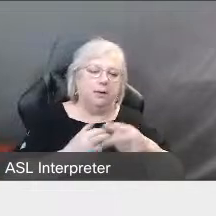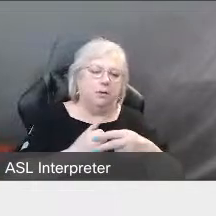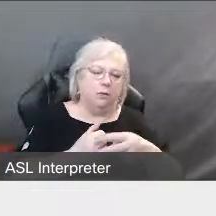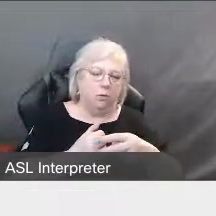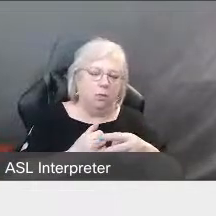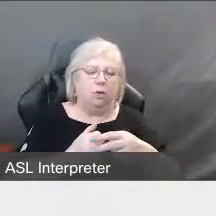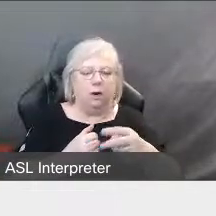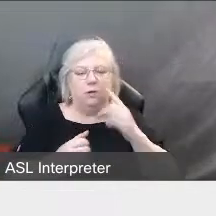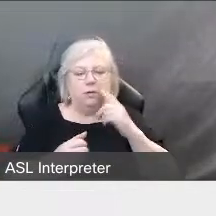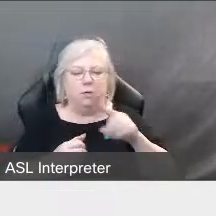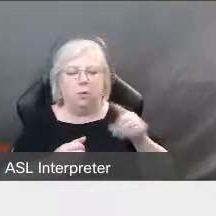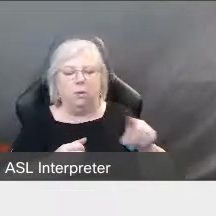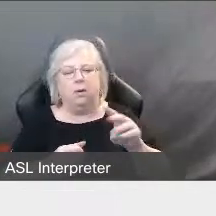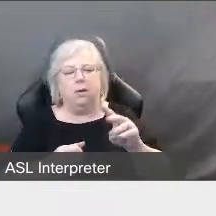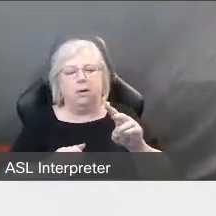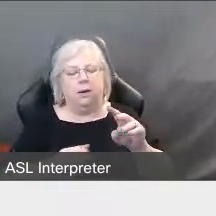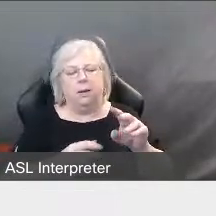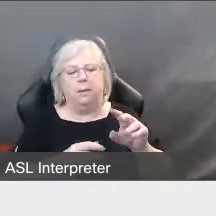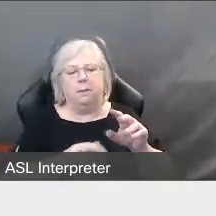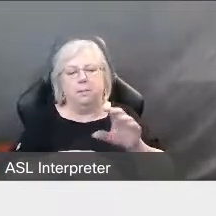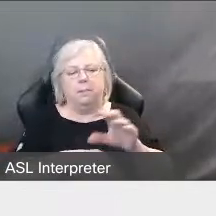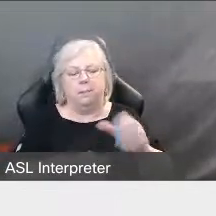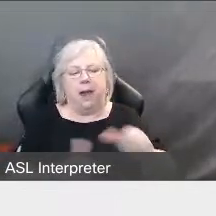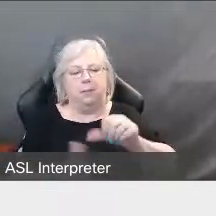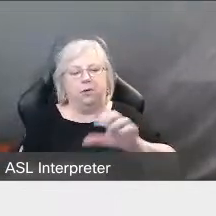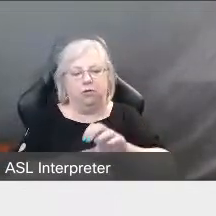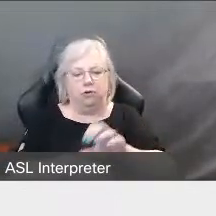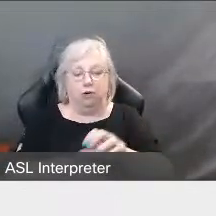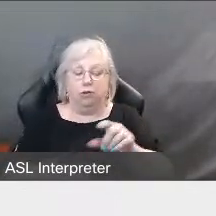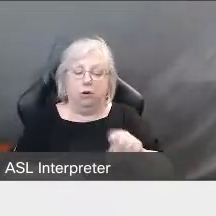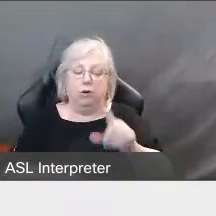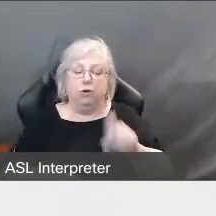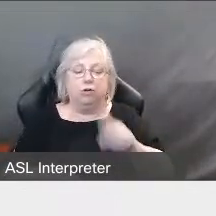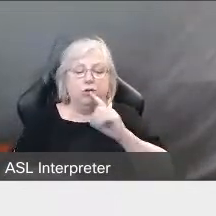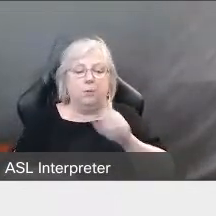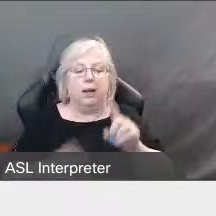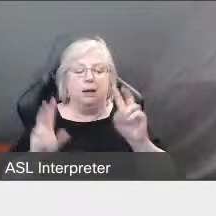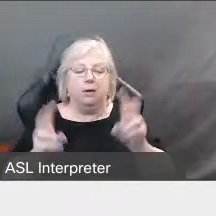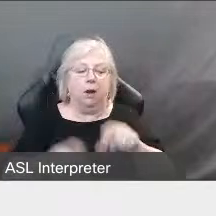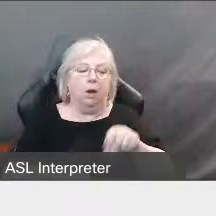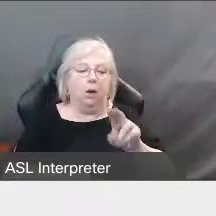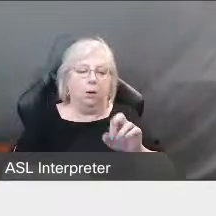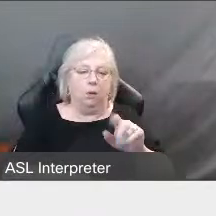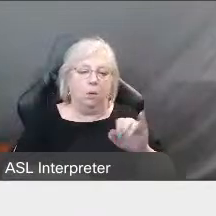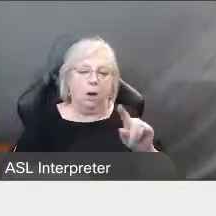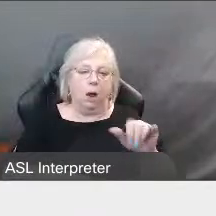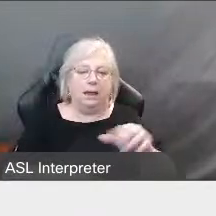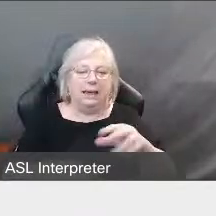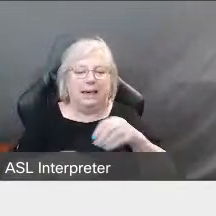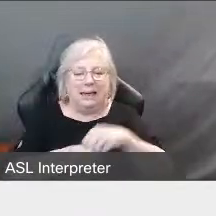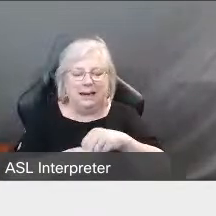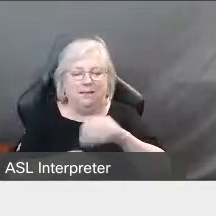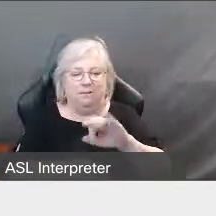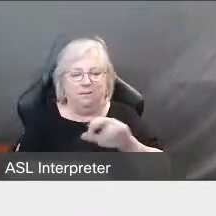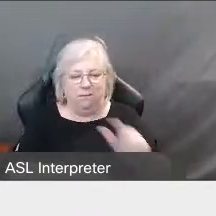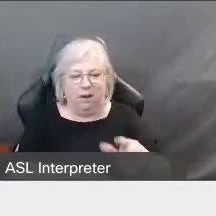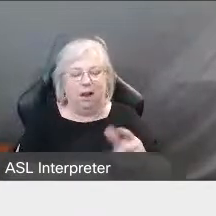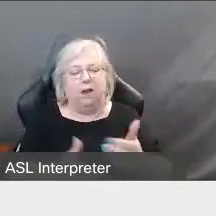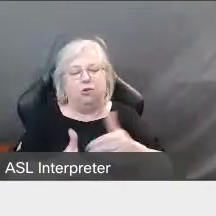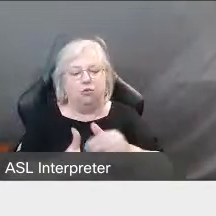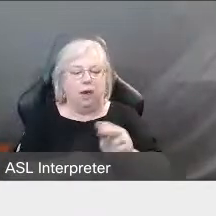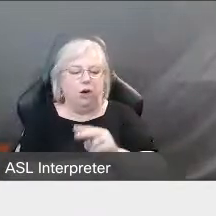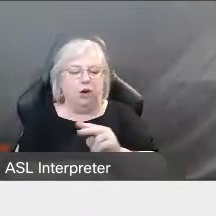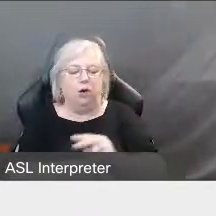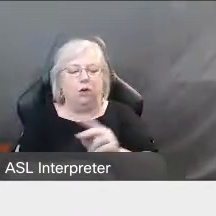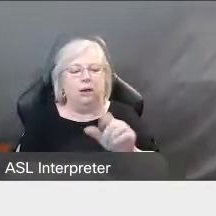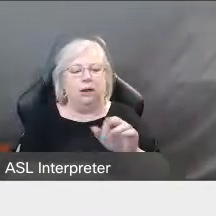as reasonable. The proposed project should prove to be a quality infill development and reuse of vacant residential lots in this neighborhood just